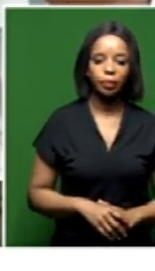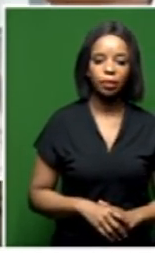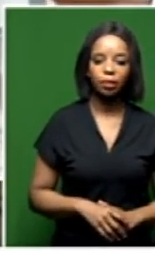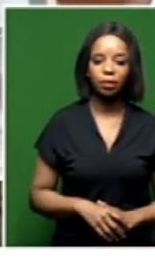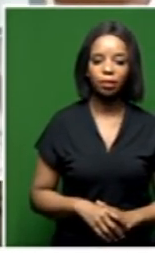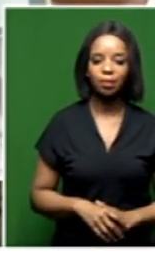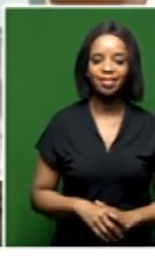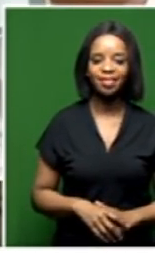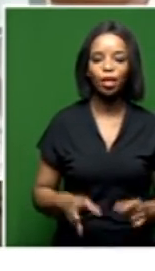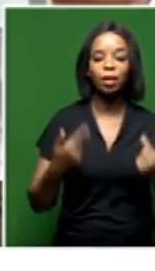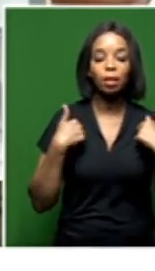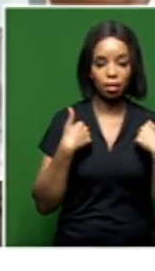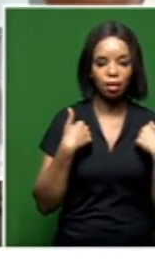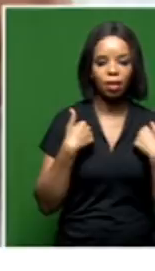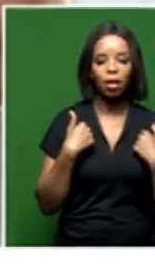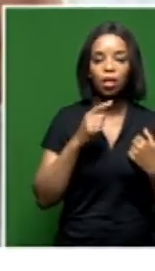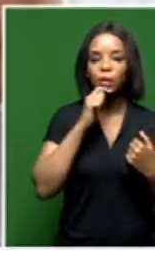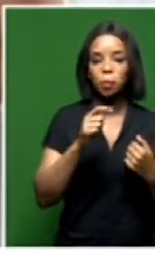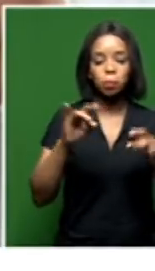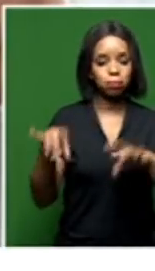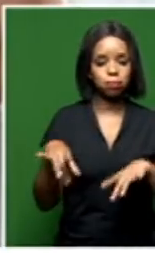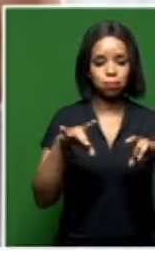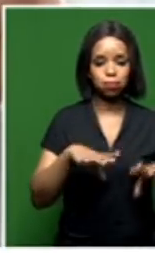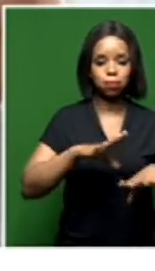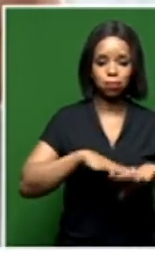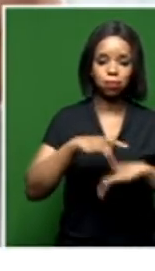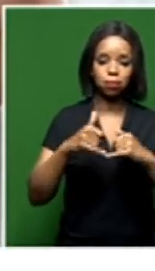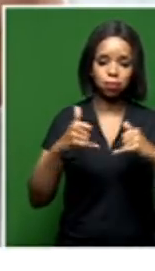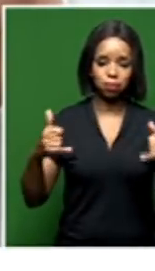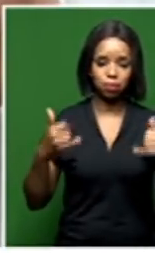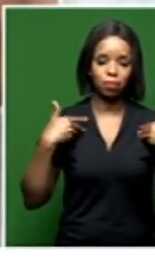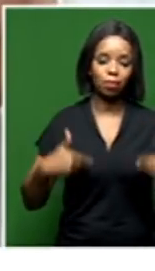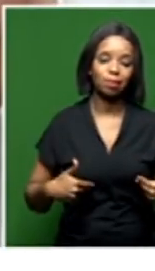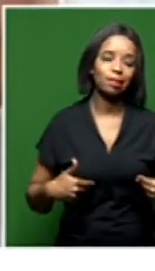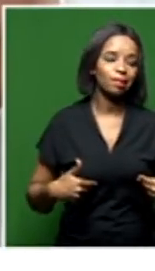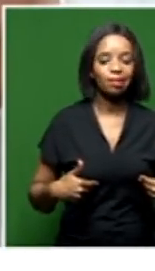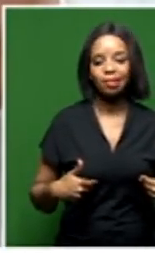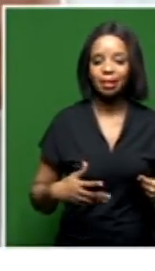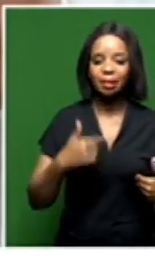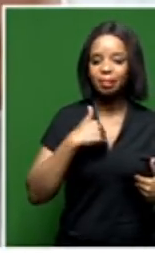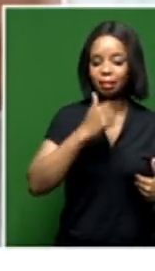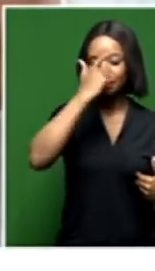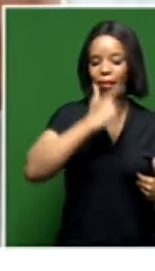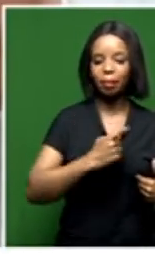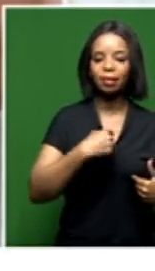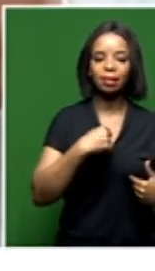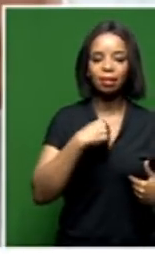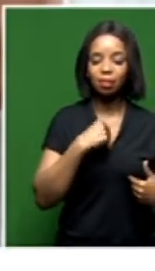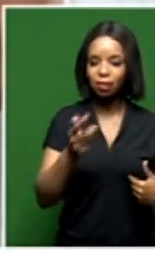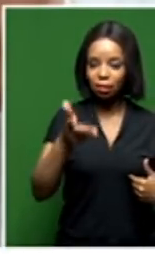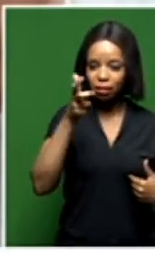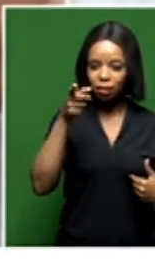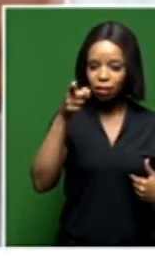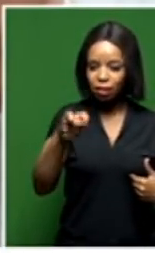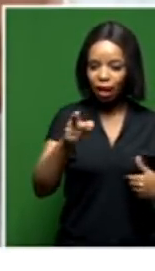For me, I definitely struggled with COVID, with online learning. I'm not someone who's good at math or accounting,